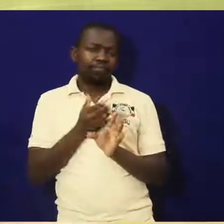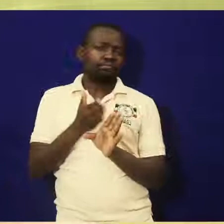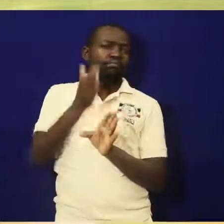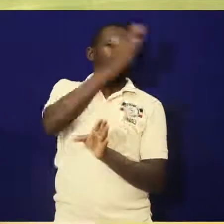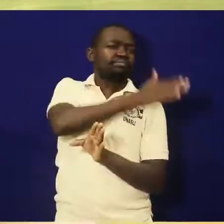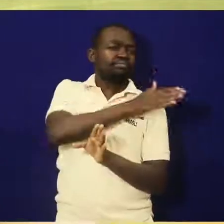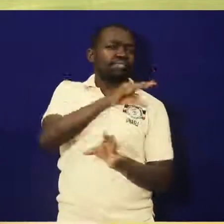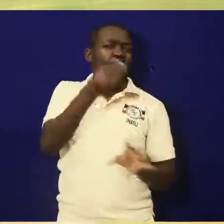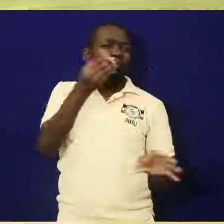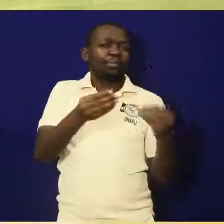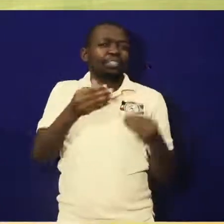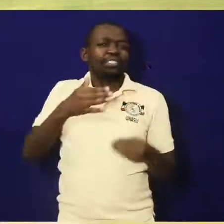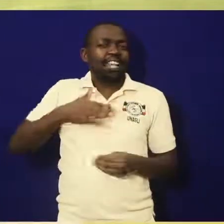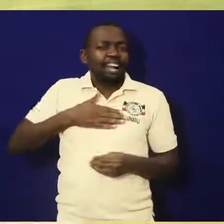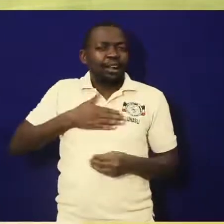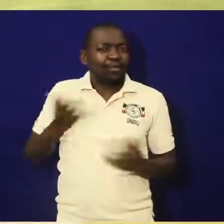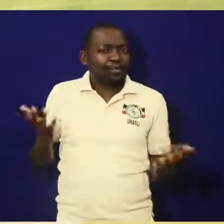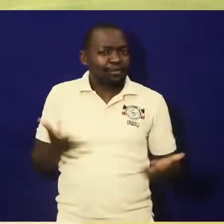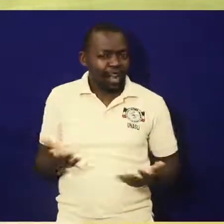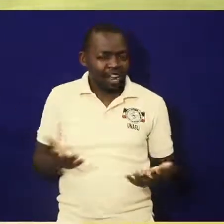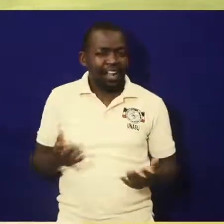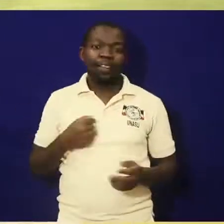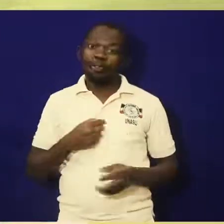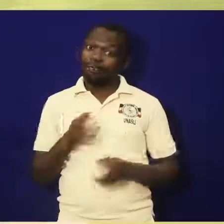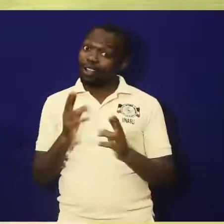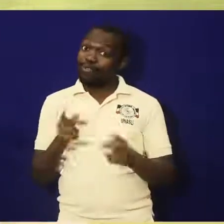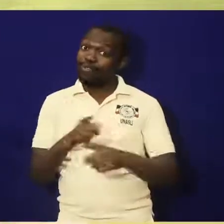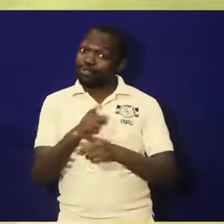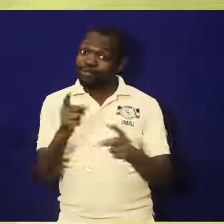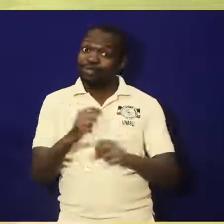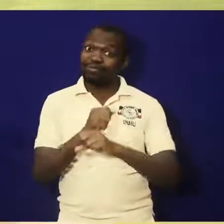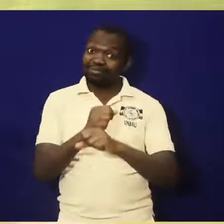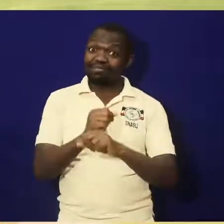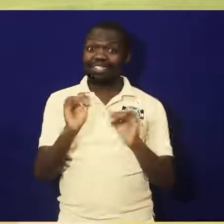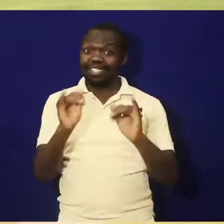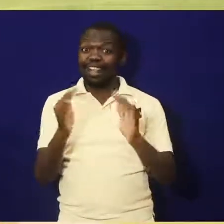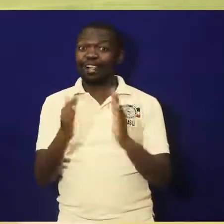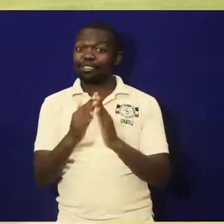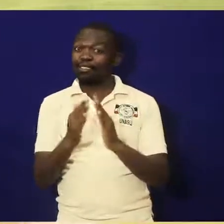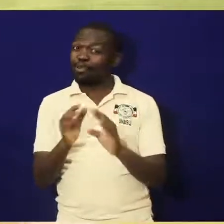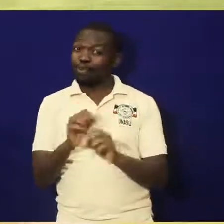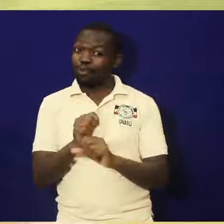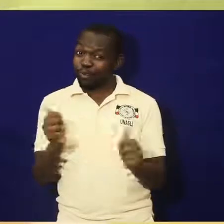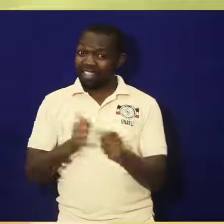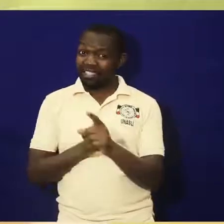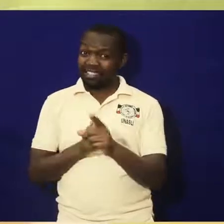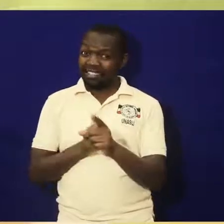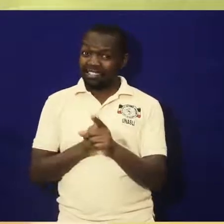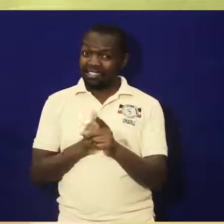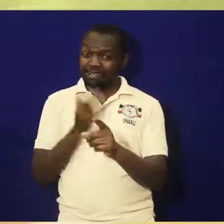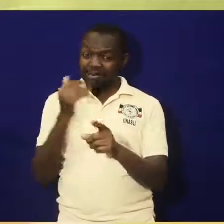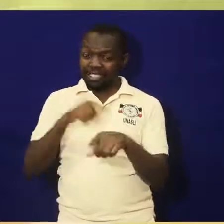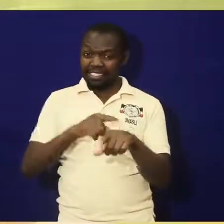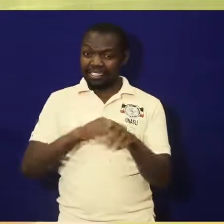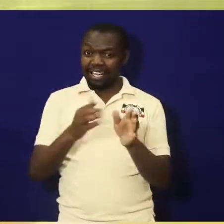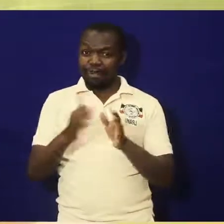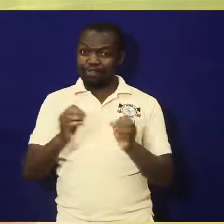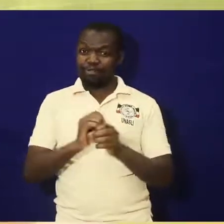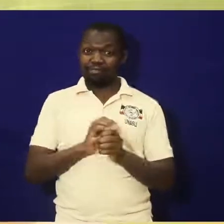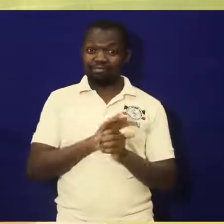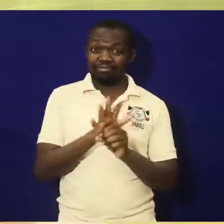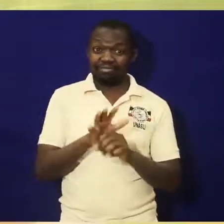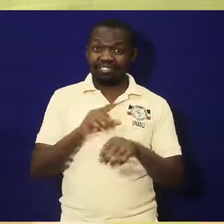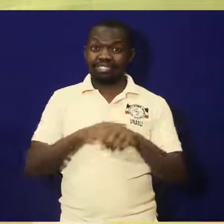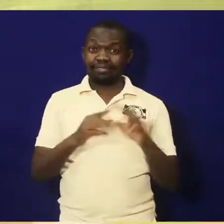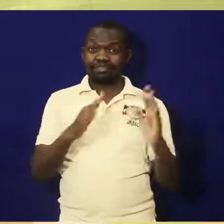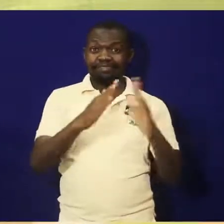past. I trust that you have kept yourself safely at home during this COVID-19 lockdown.